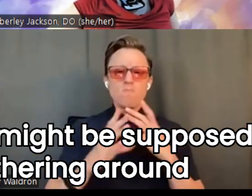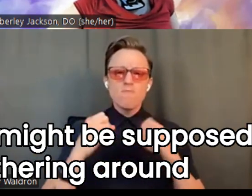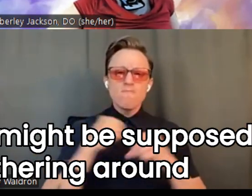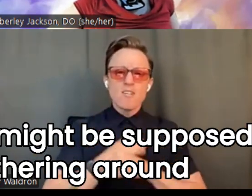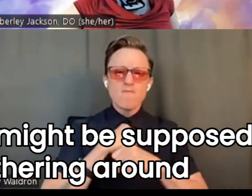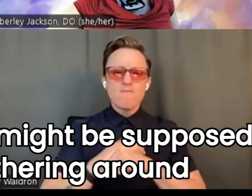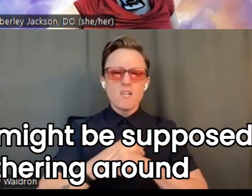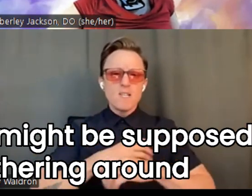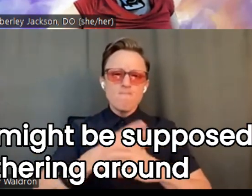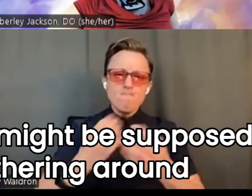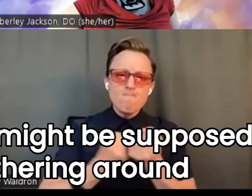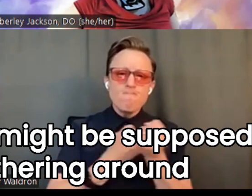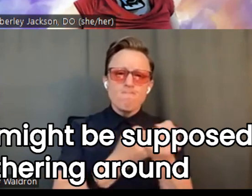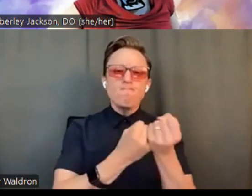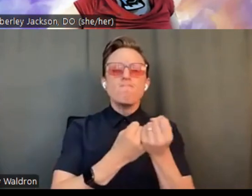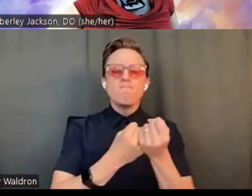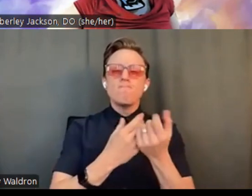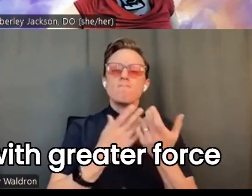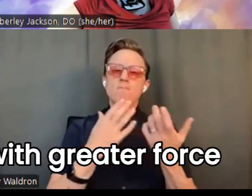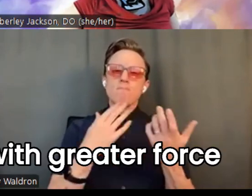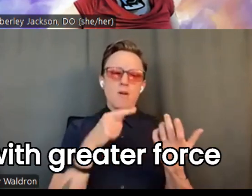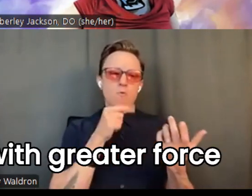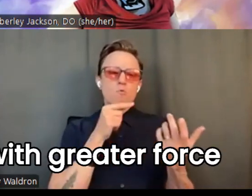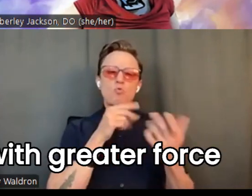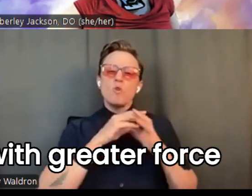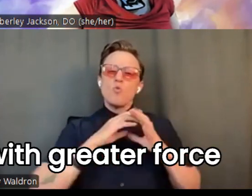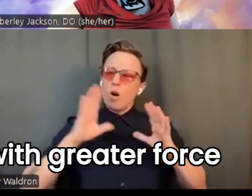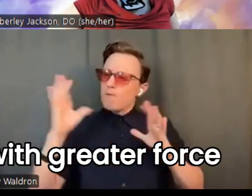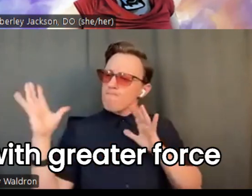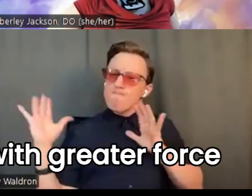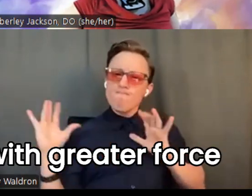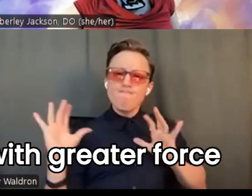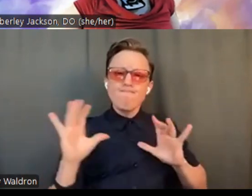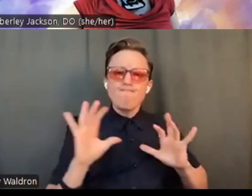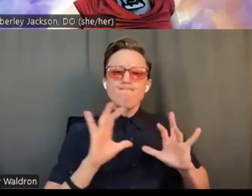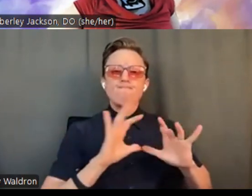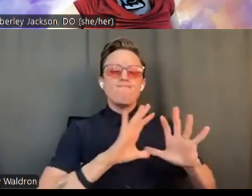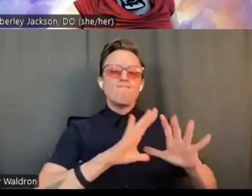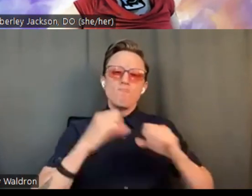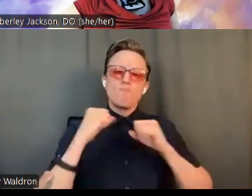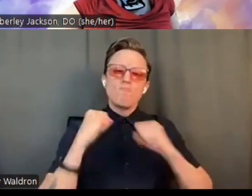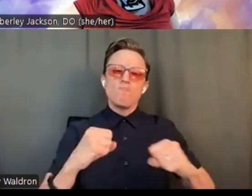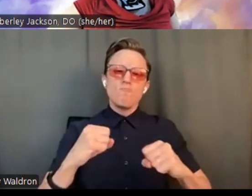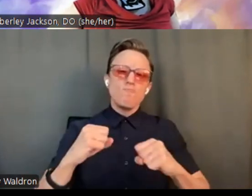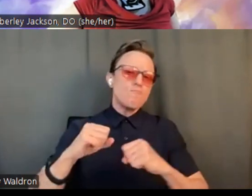be supposed to be gathering around, with greater force.